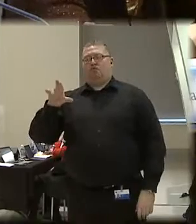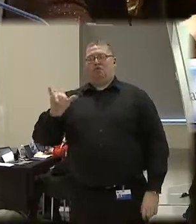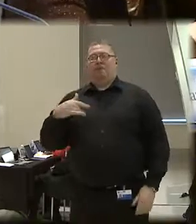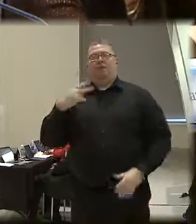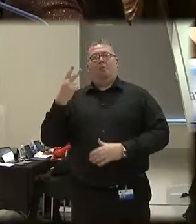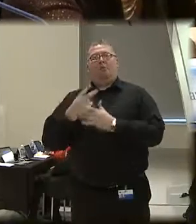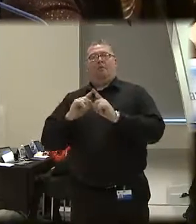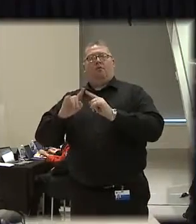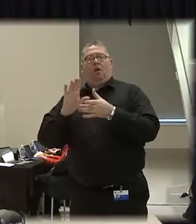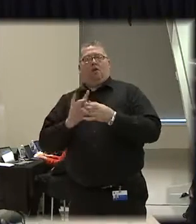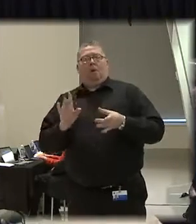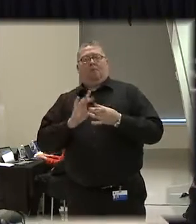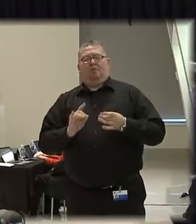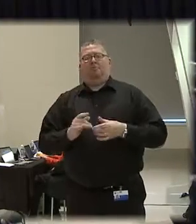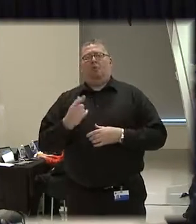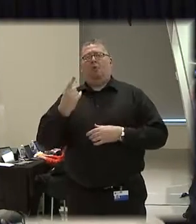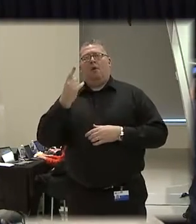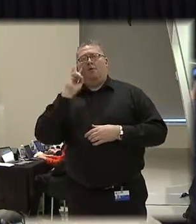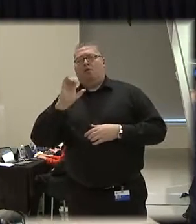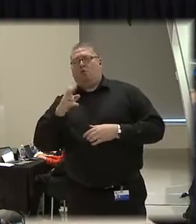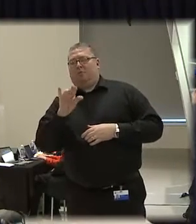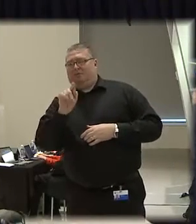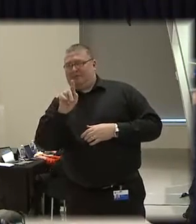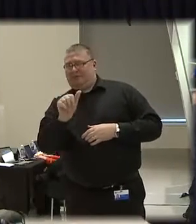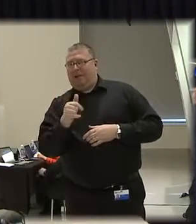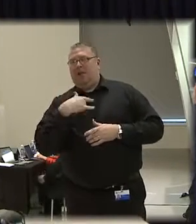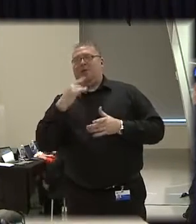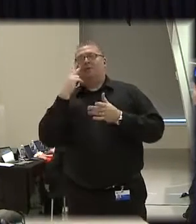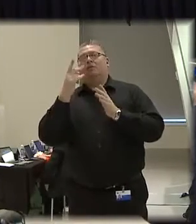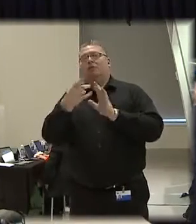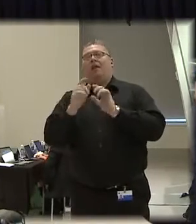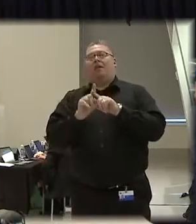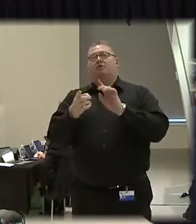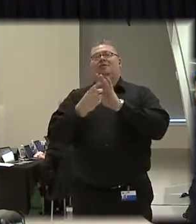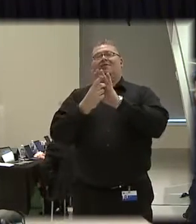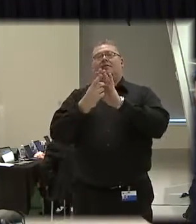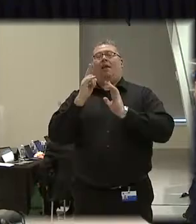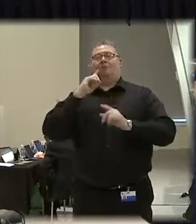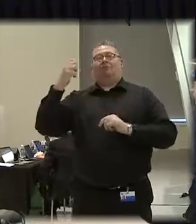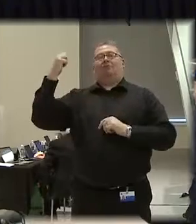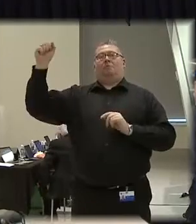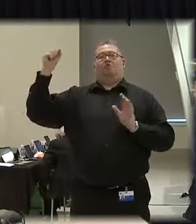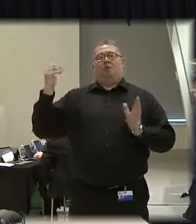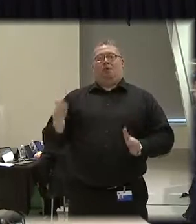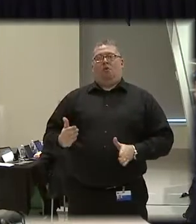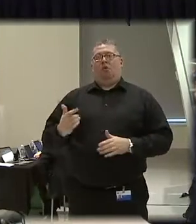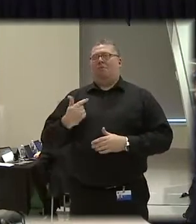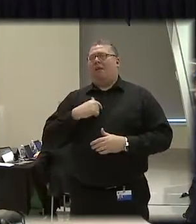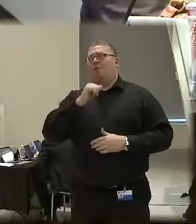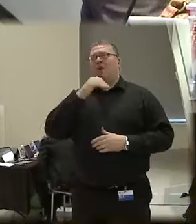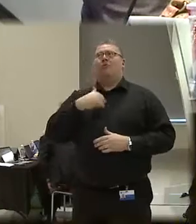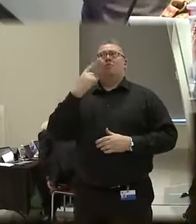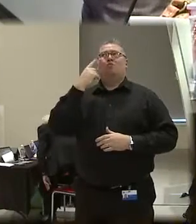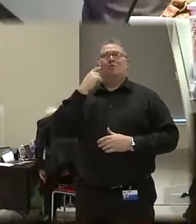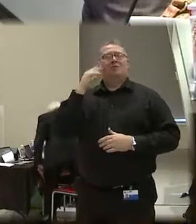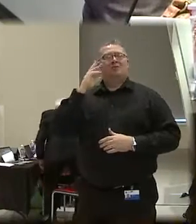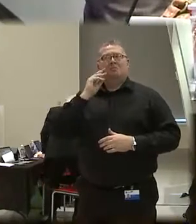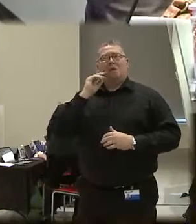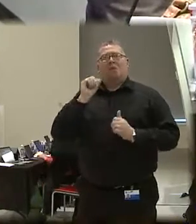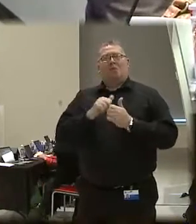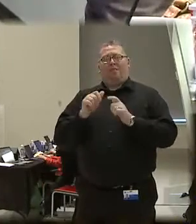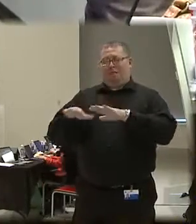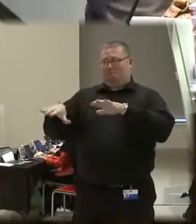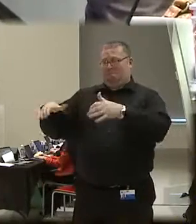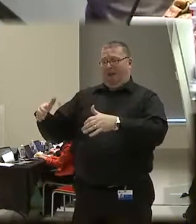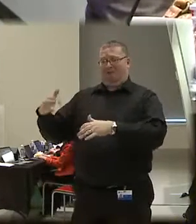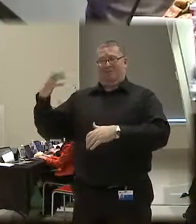for Kristina. I would like to get the point of view of a demonstrator on this. I don't have recent experience with a mass